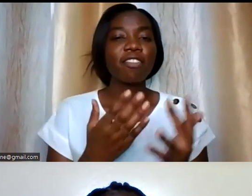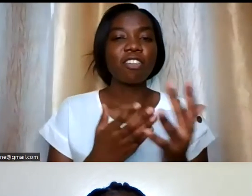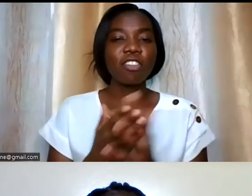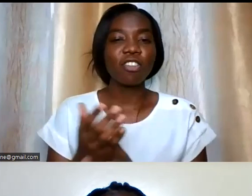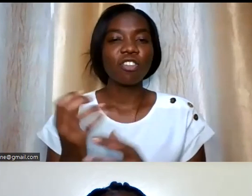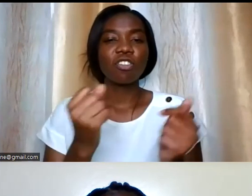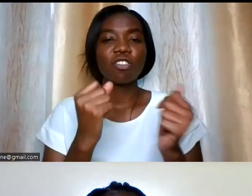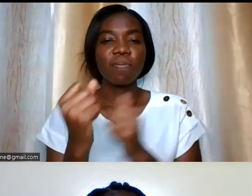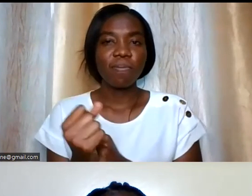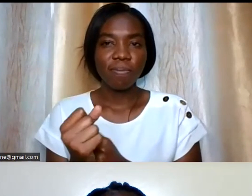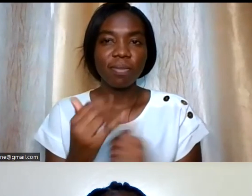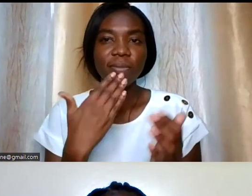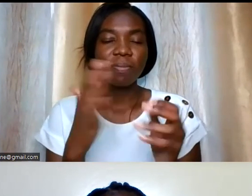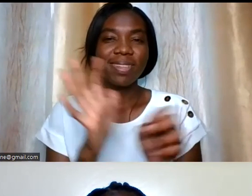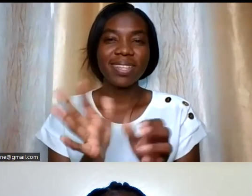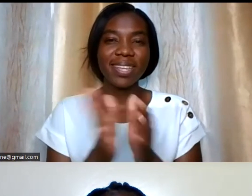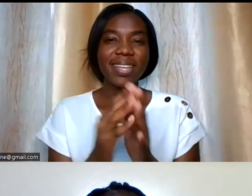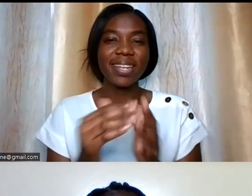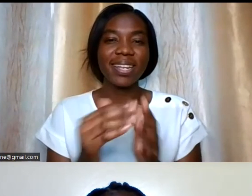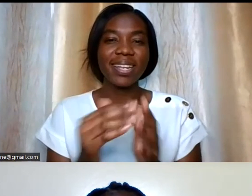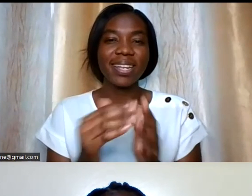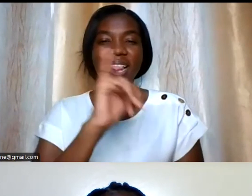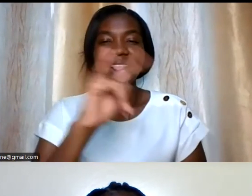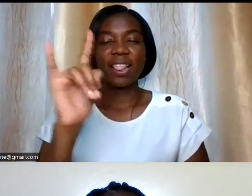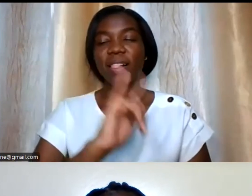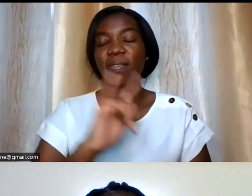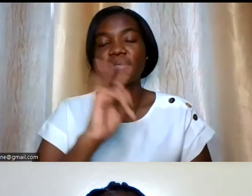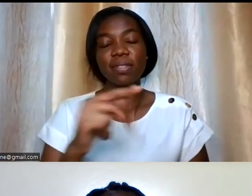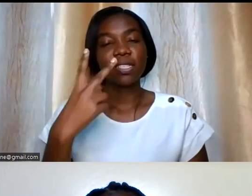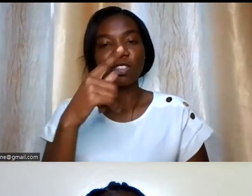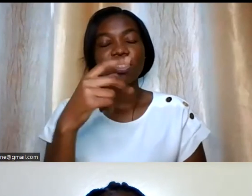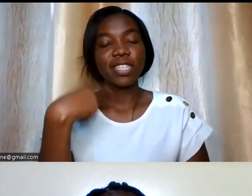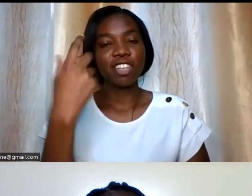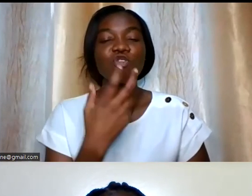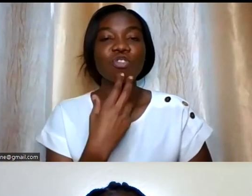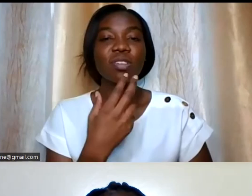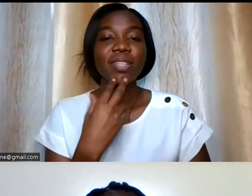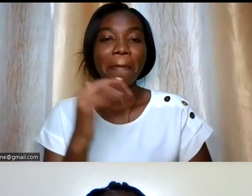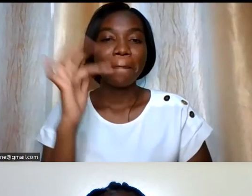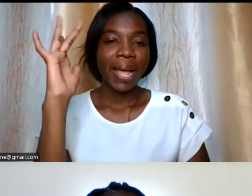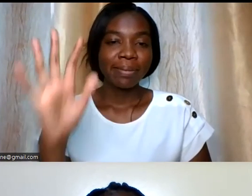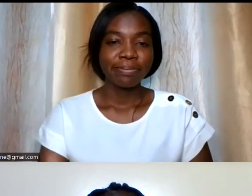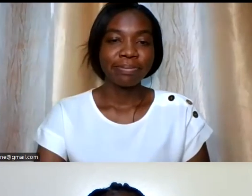we love you. Looking forward to be with you next Tuesday. Bye-bye.